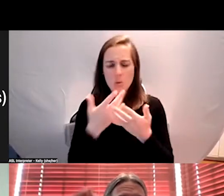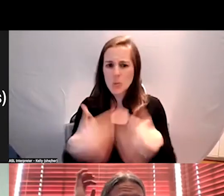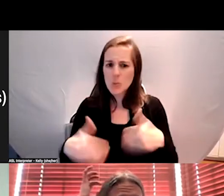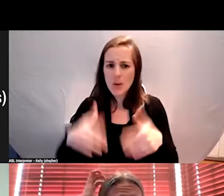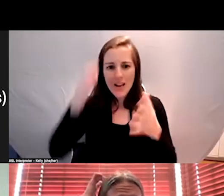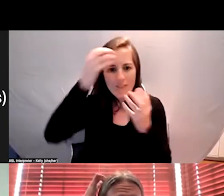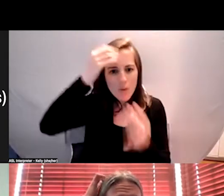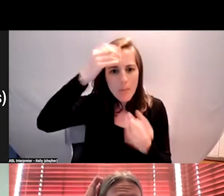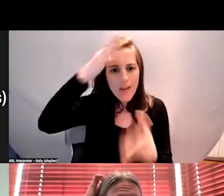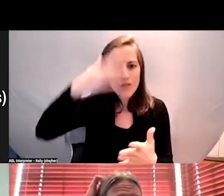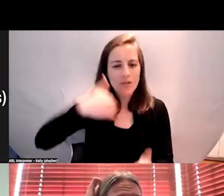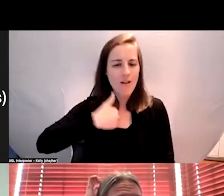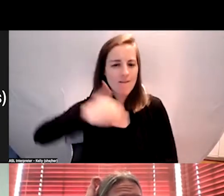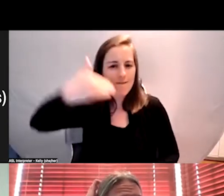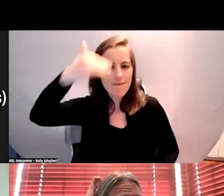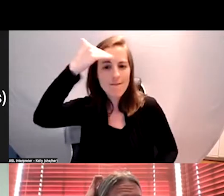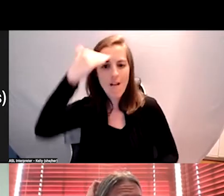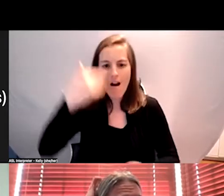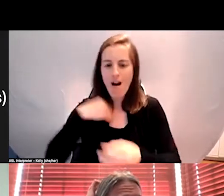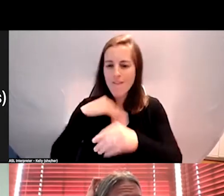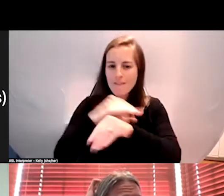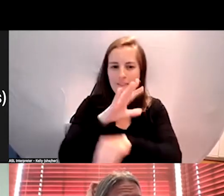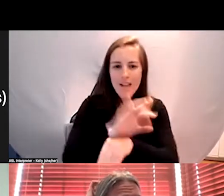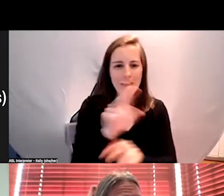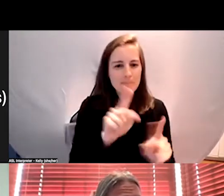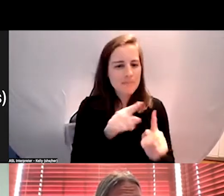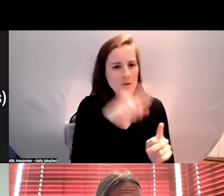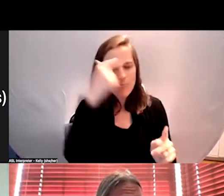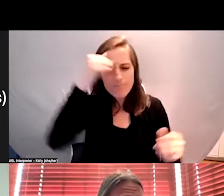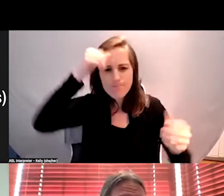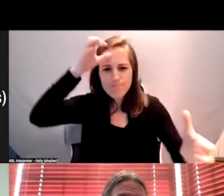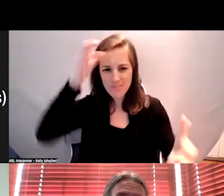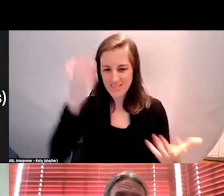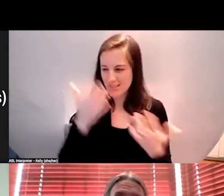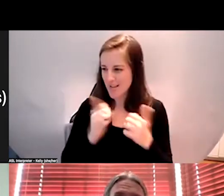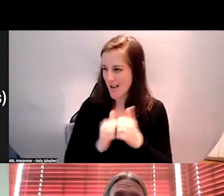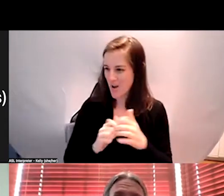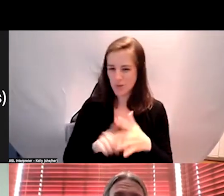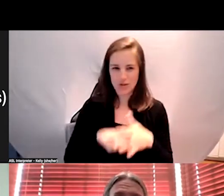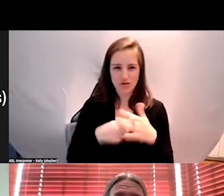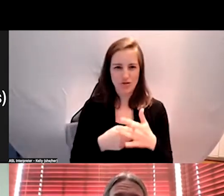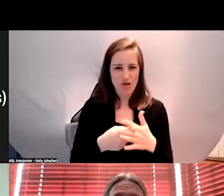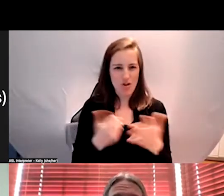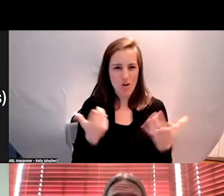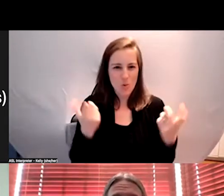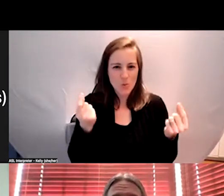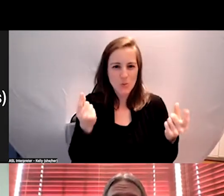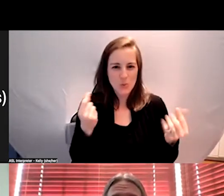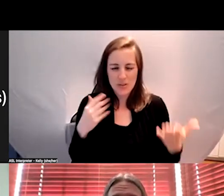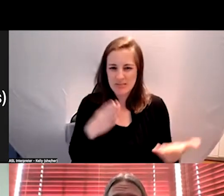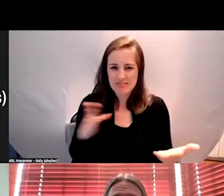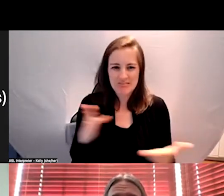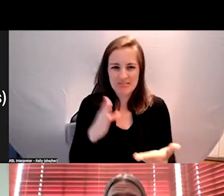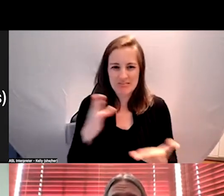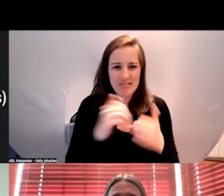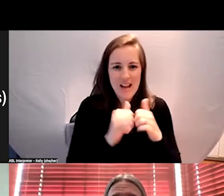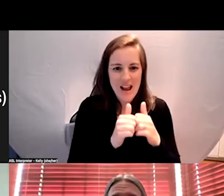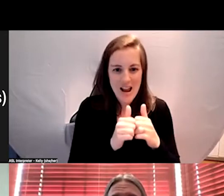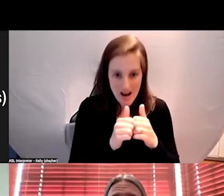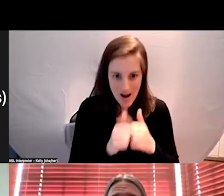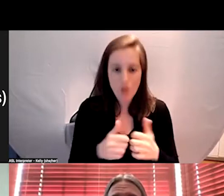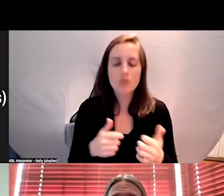out there, but where do you even begin? And what should you expect as you start embarking on that journey?